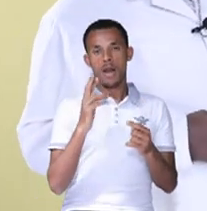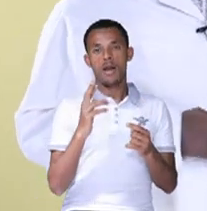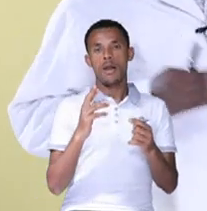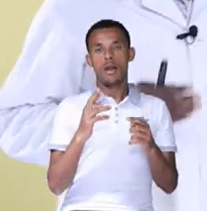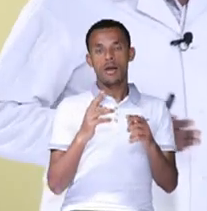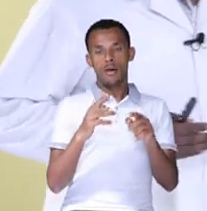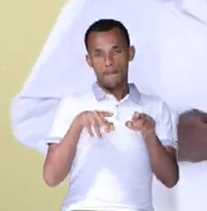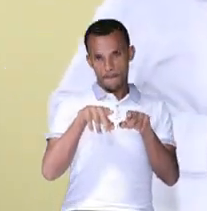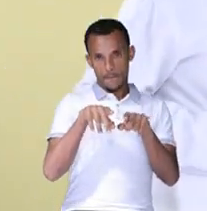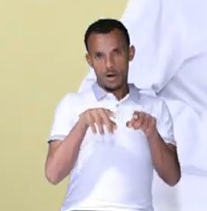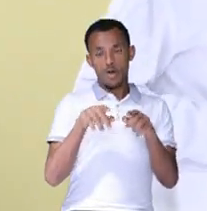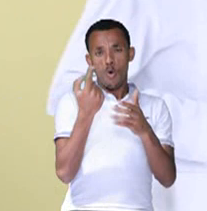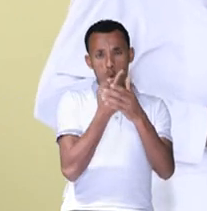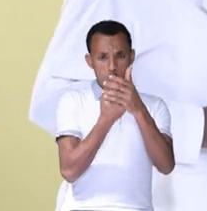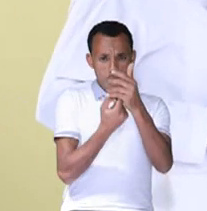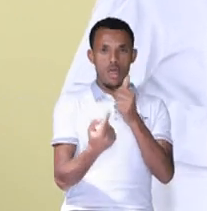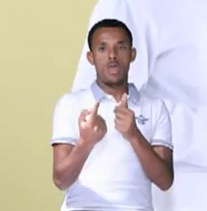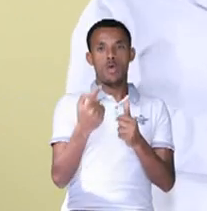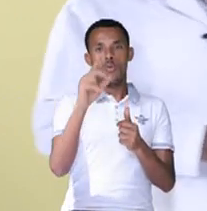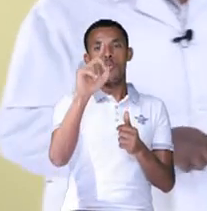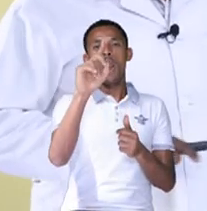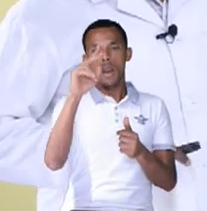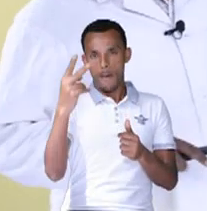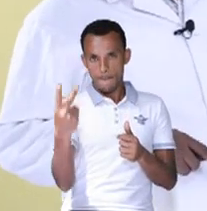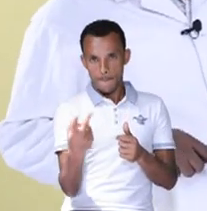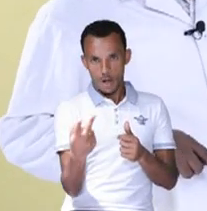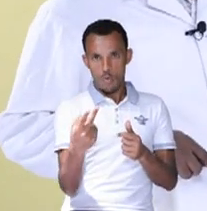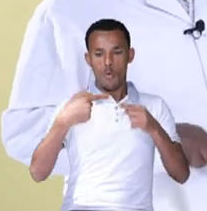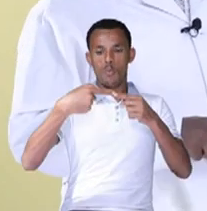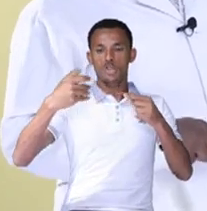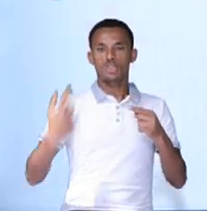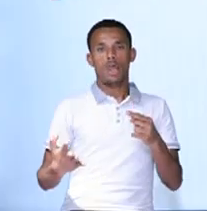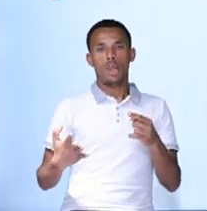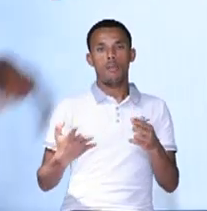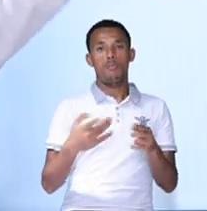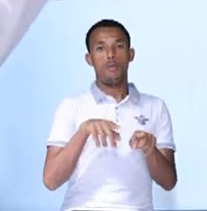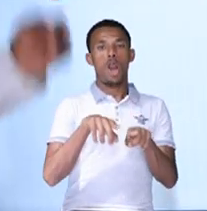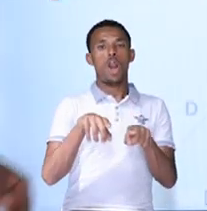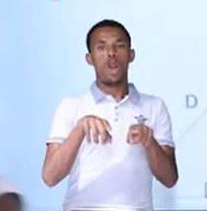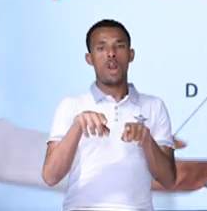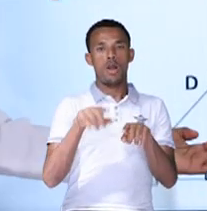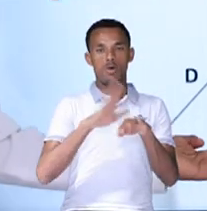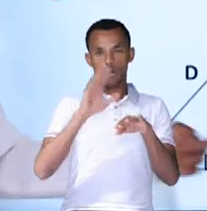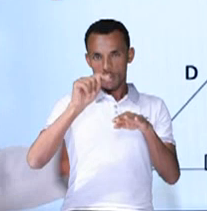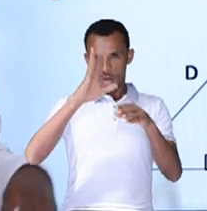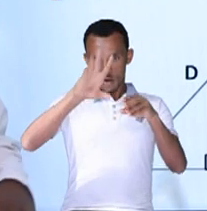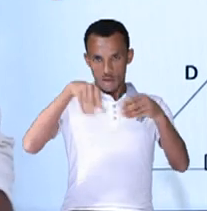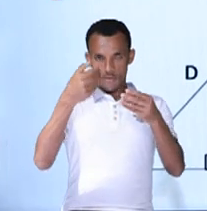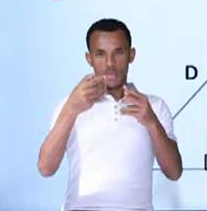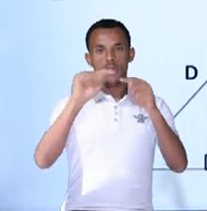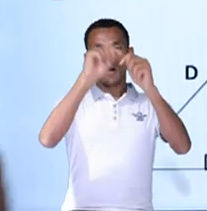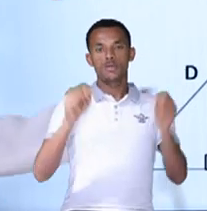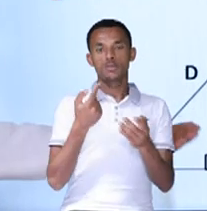trapezium has what? Only one pair of opposite sides are parallel. On the given trapezium, this is